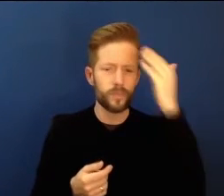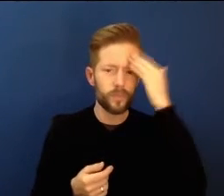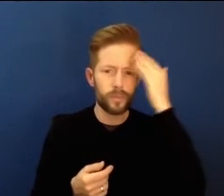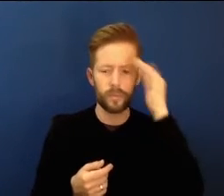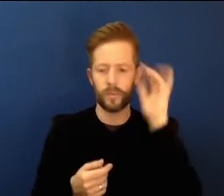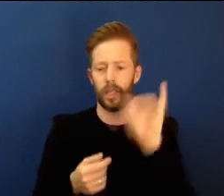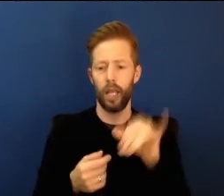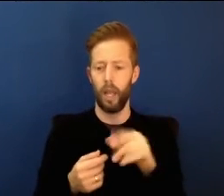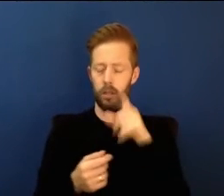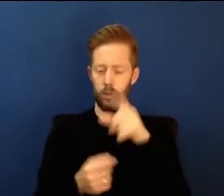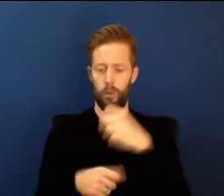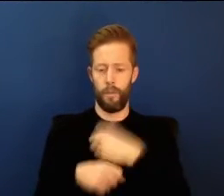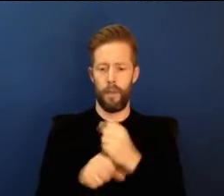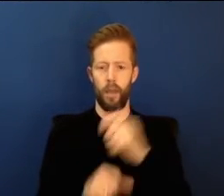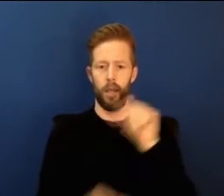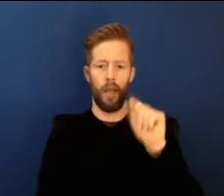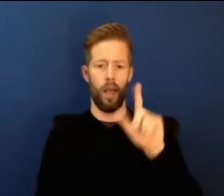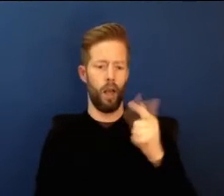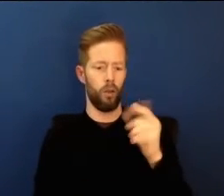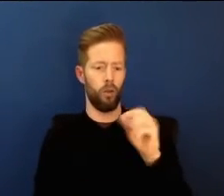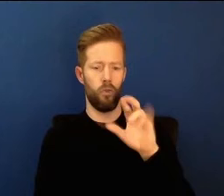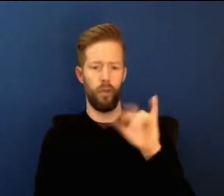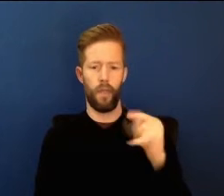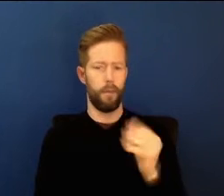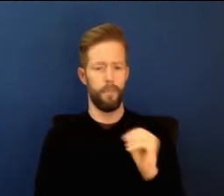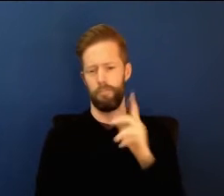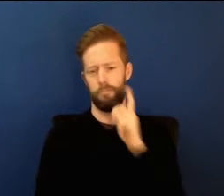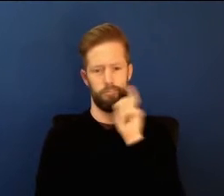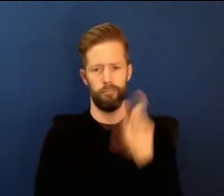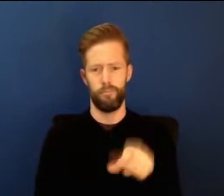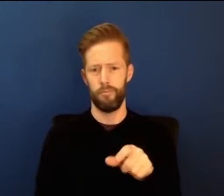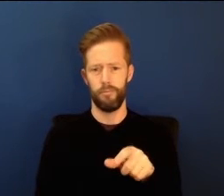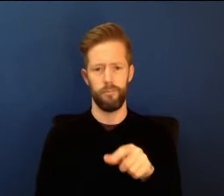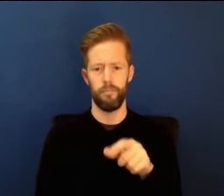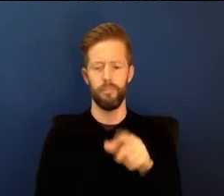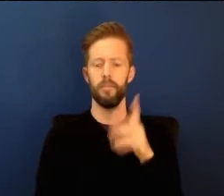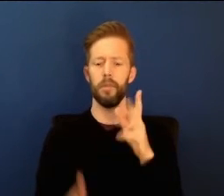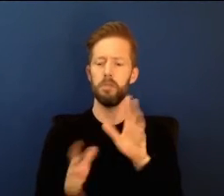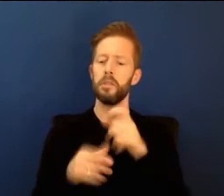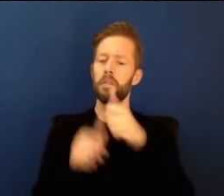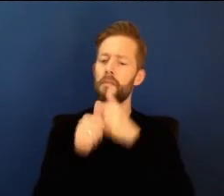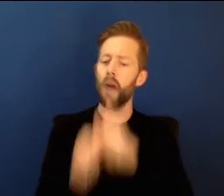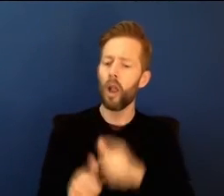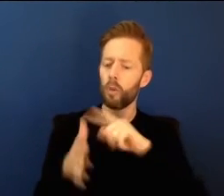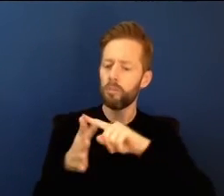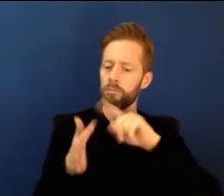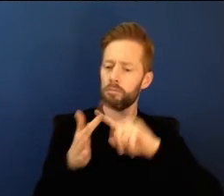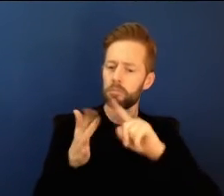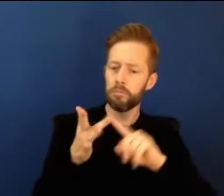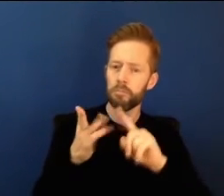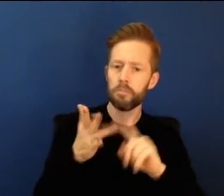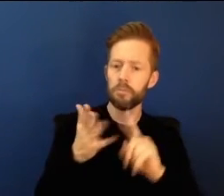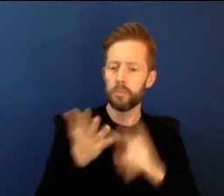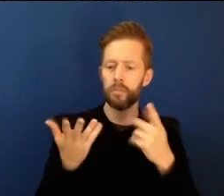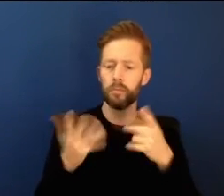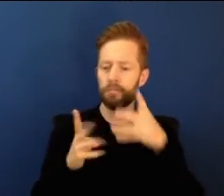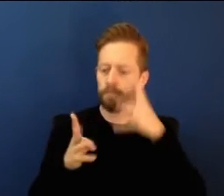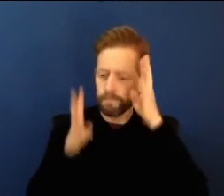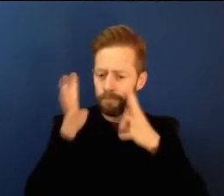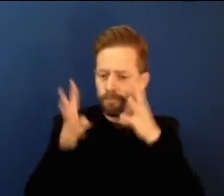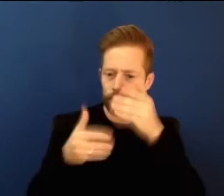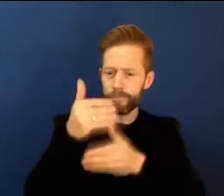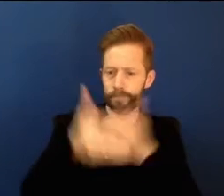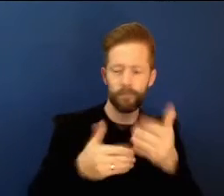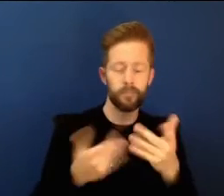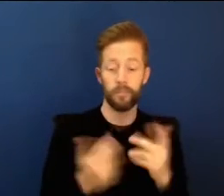those patterns or that order is an algorithm. Mm-hmm. That's your job to know that as the teacher that it's an